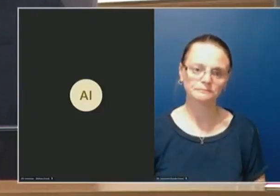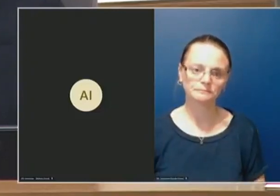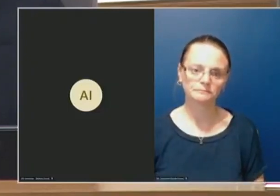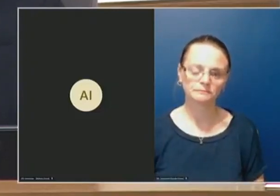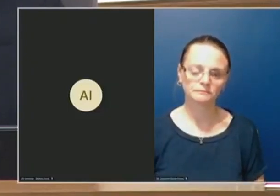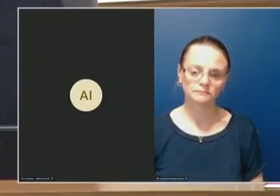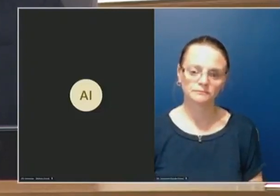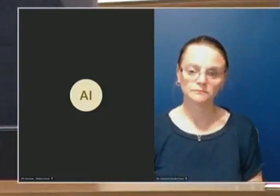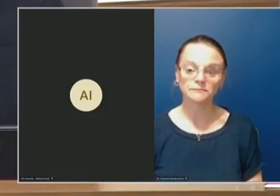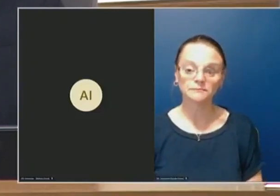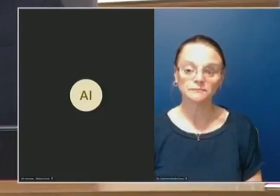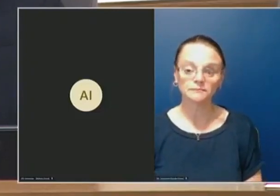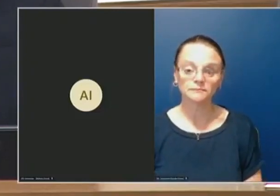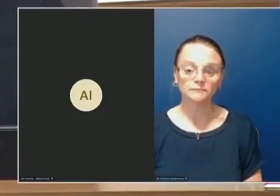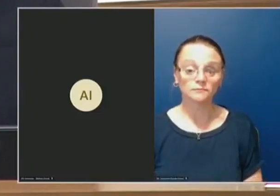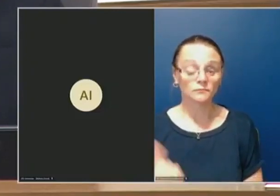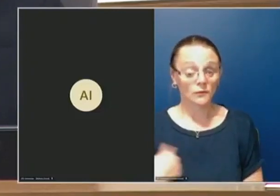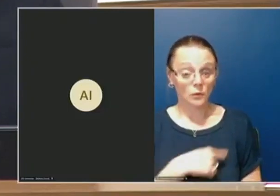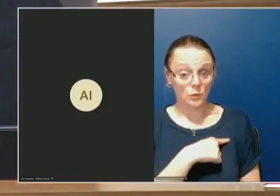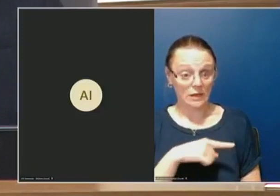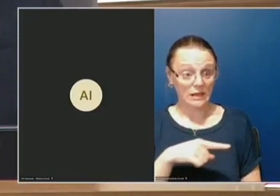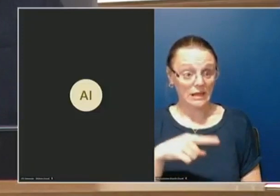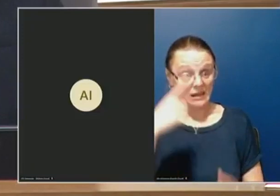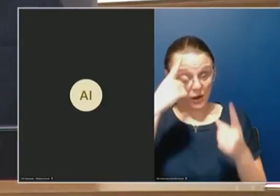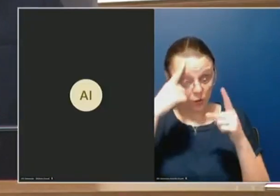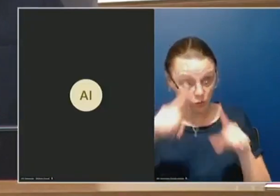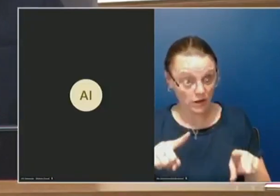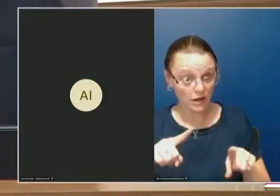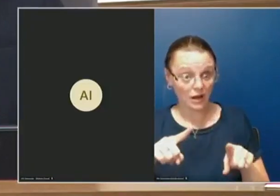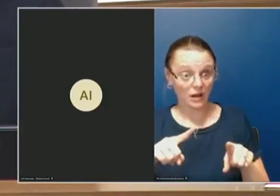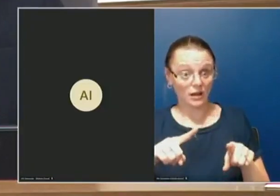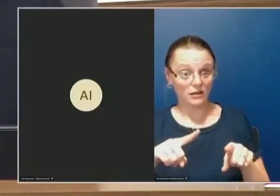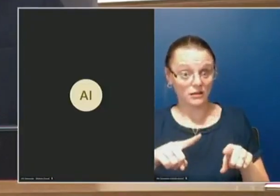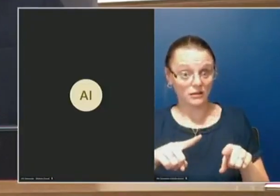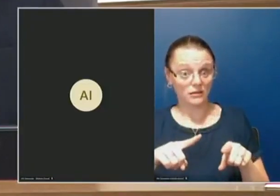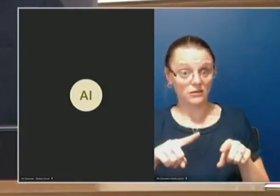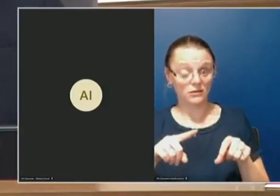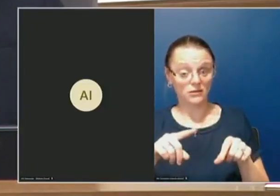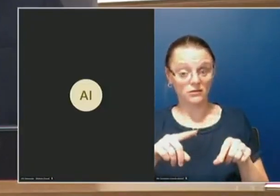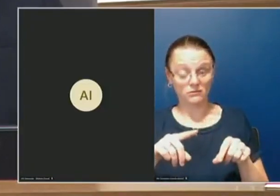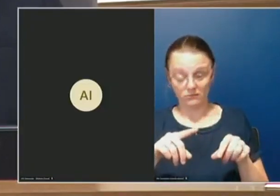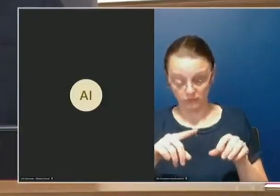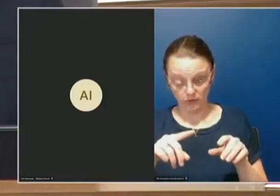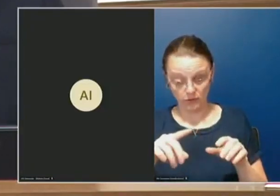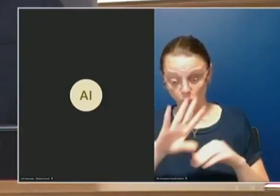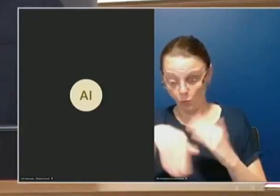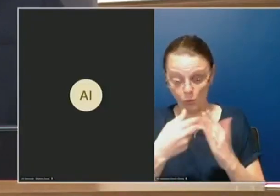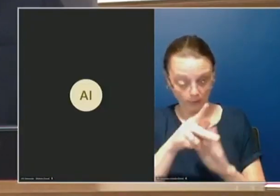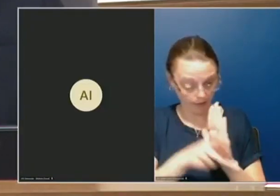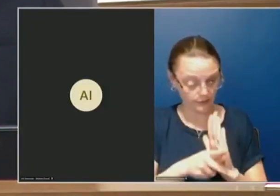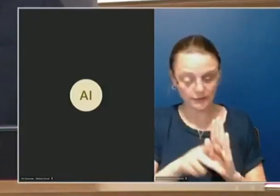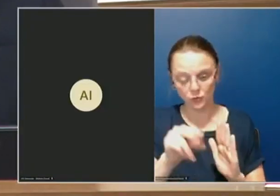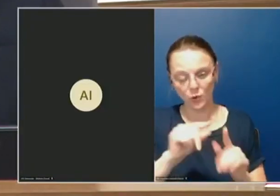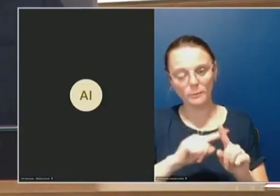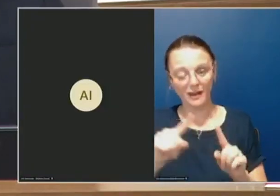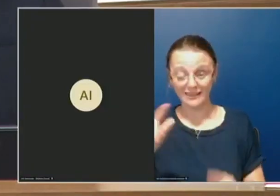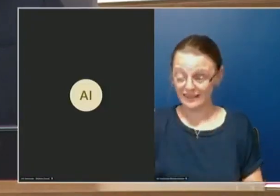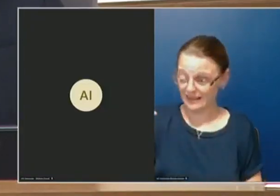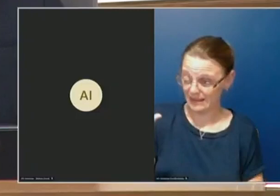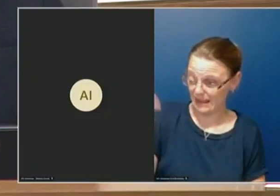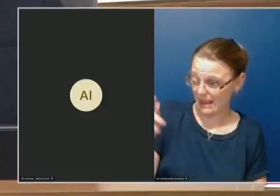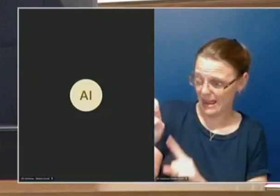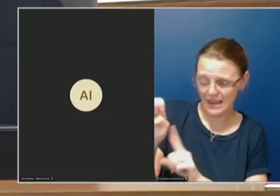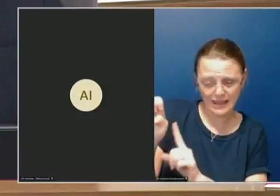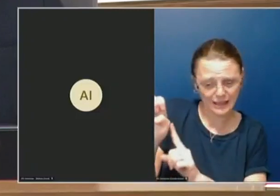know we don't have to agree on the base policy, but the age thing is very disconcerting. And to have